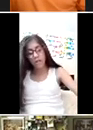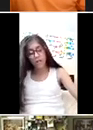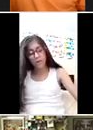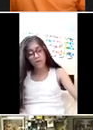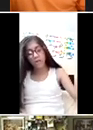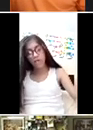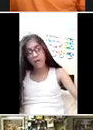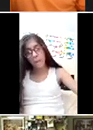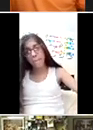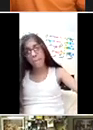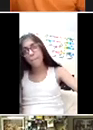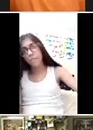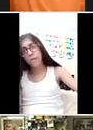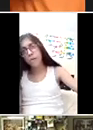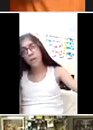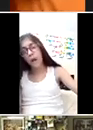No.